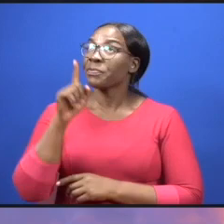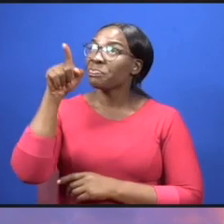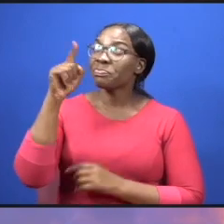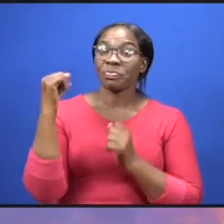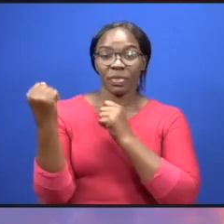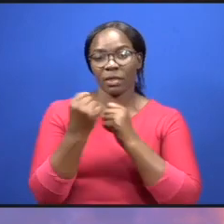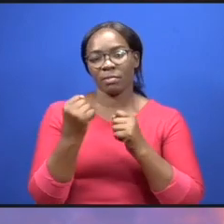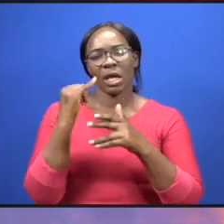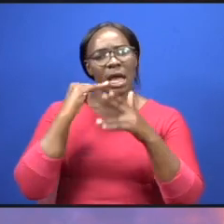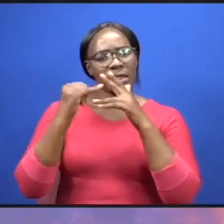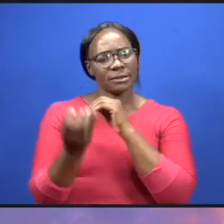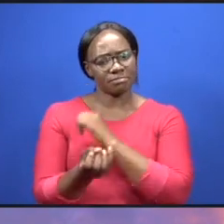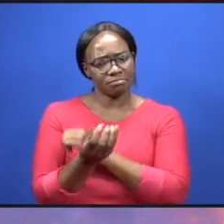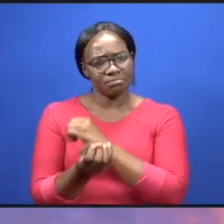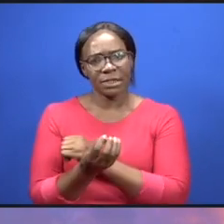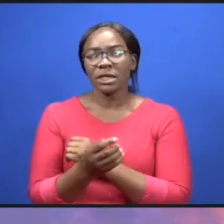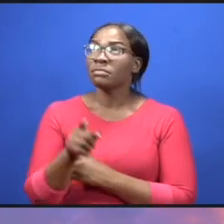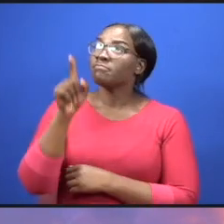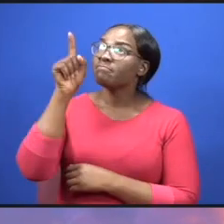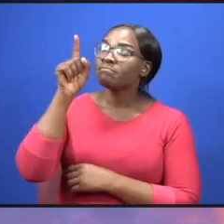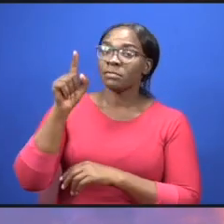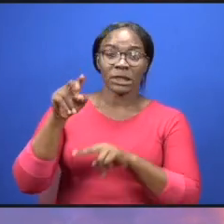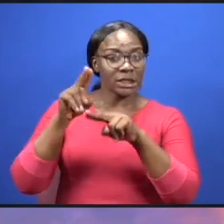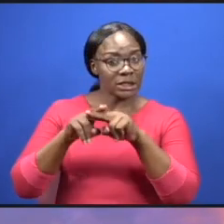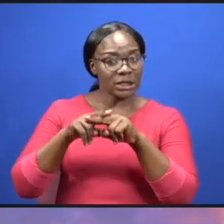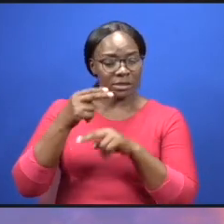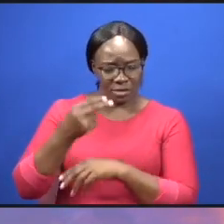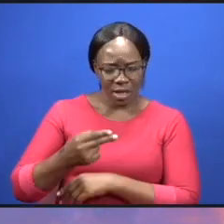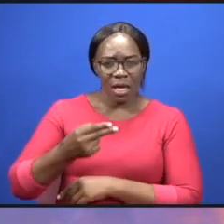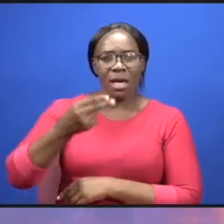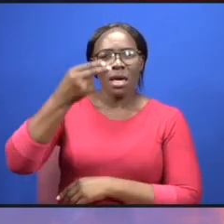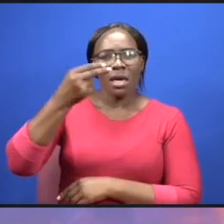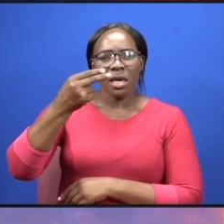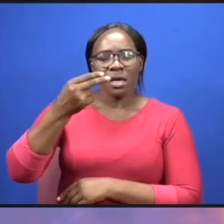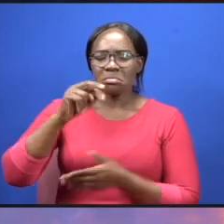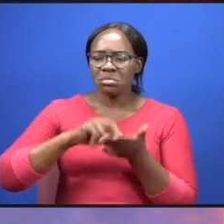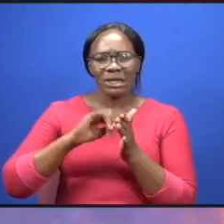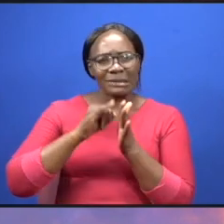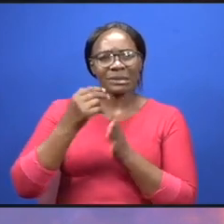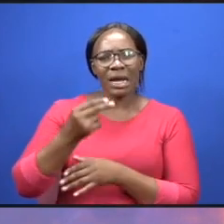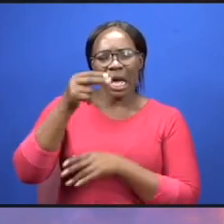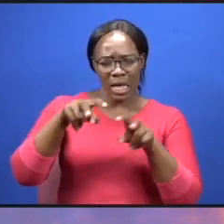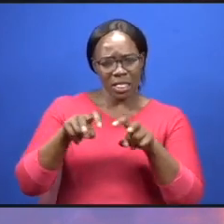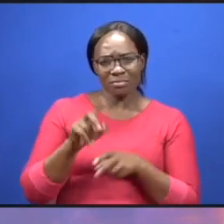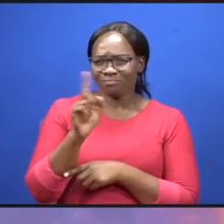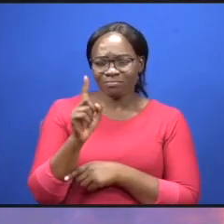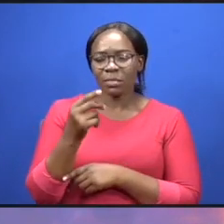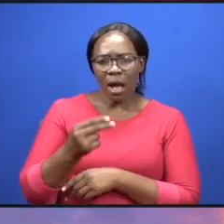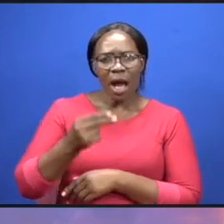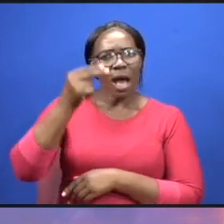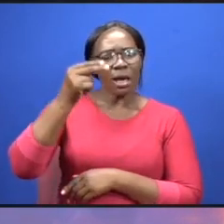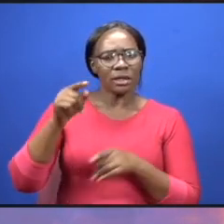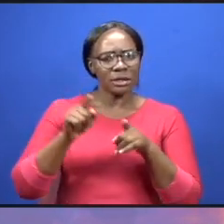sovereign. Isaiah describes him as seated on a high, and not just a high throne, a high